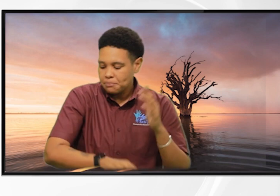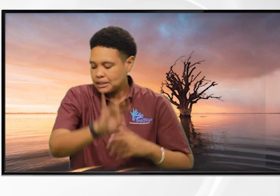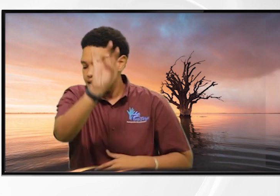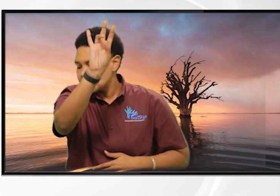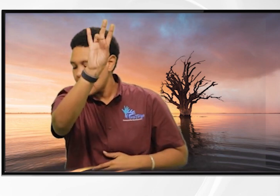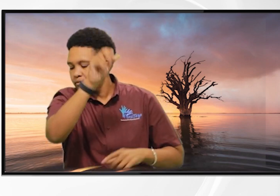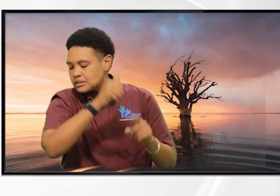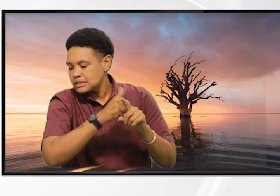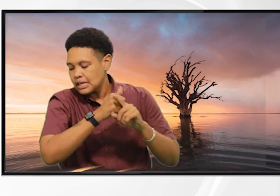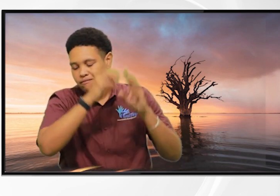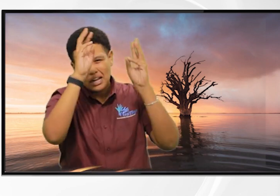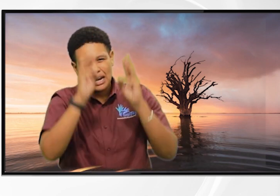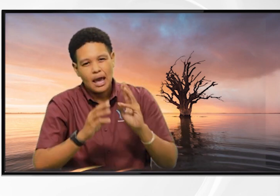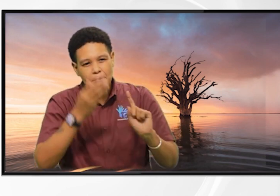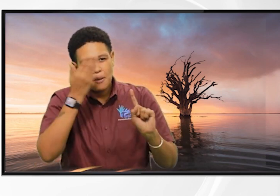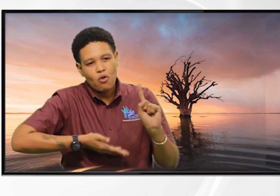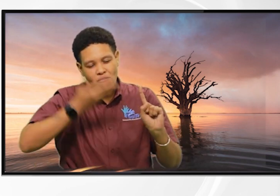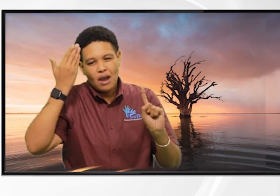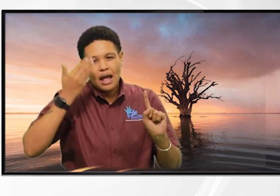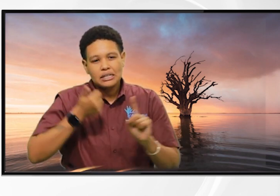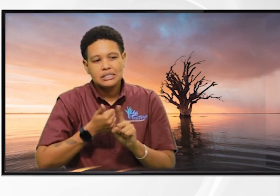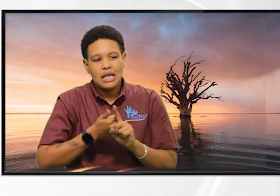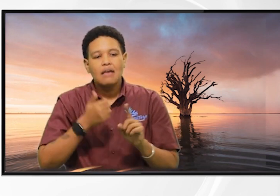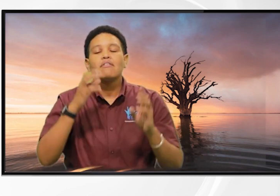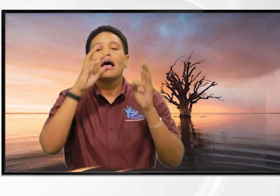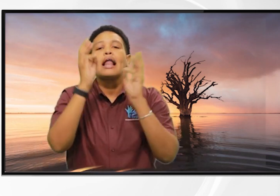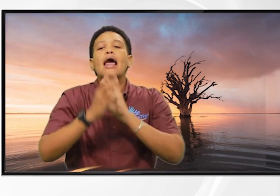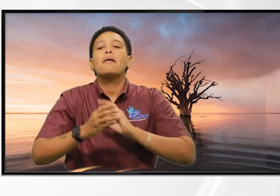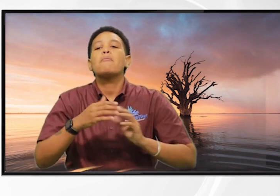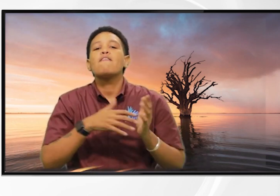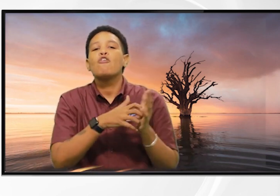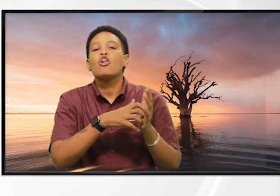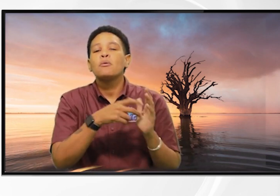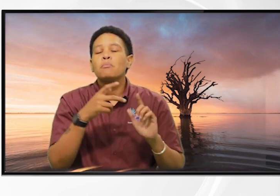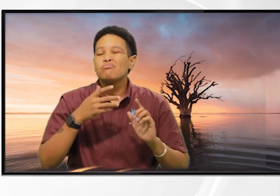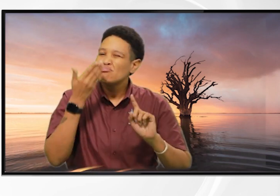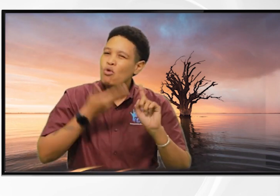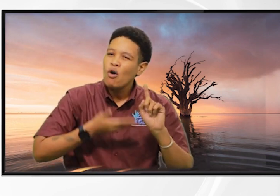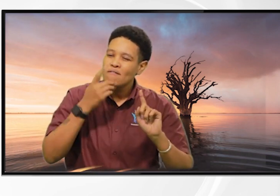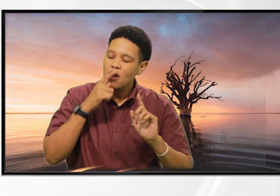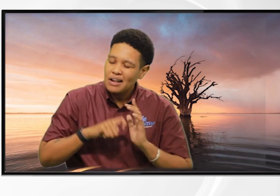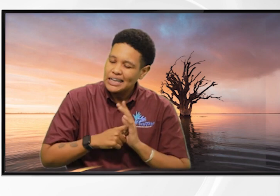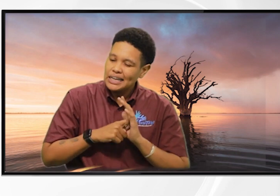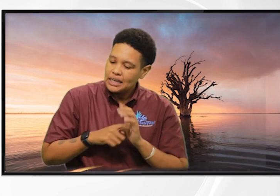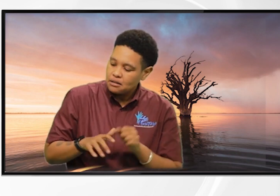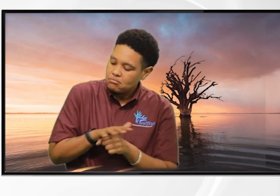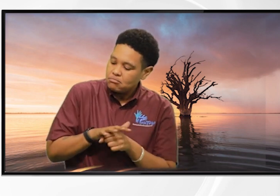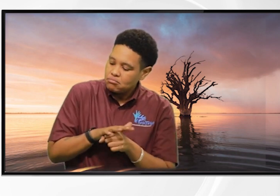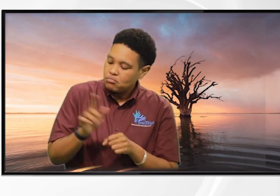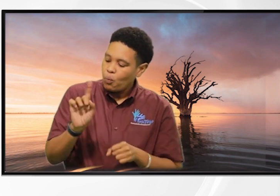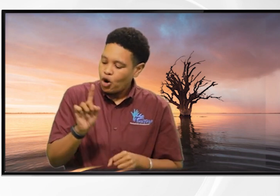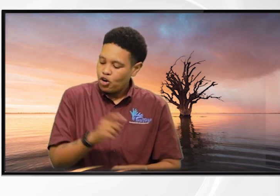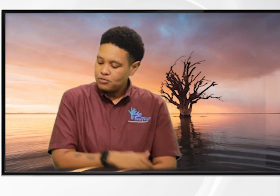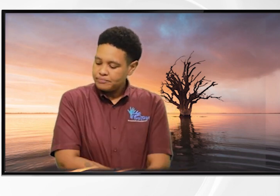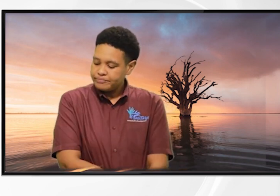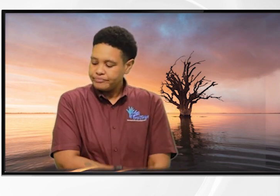7, Climate Profiles, a climate vulnerability profile of key geographical